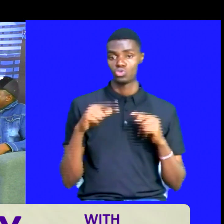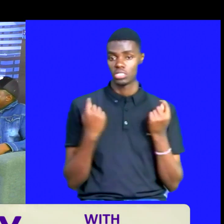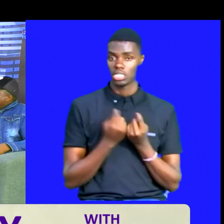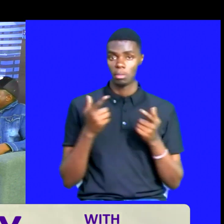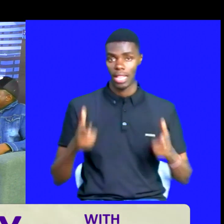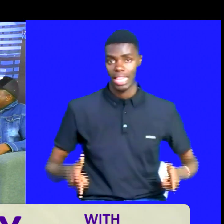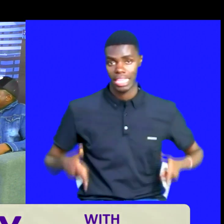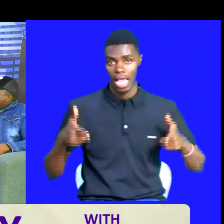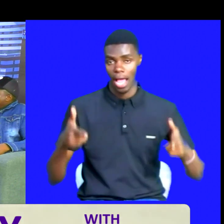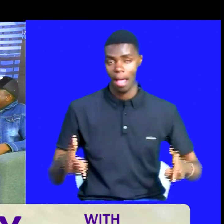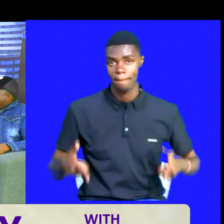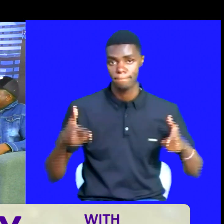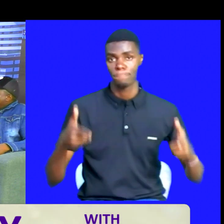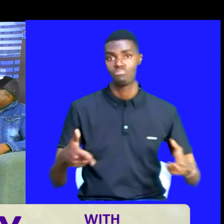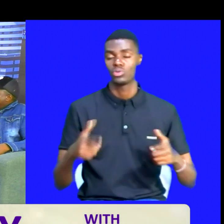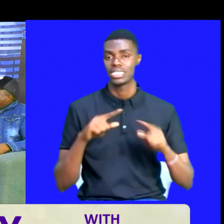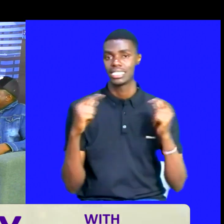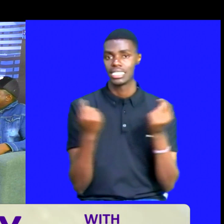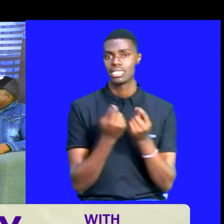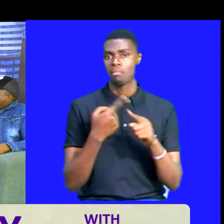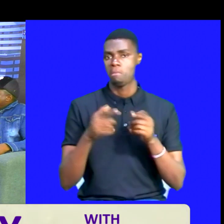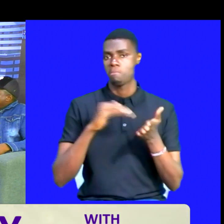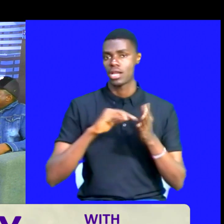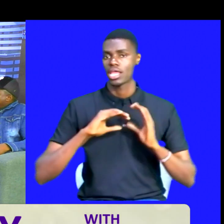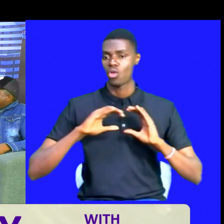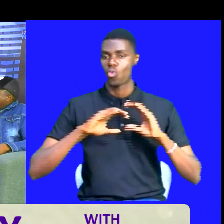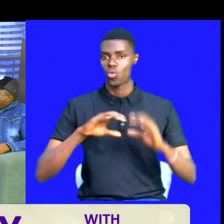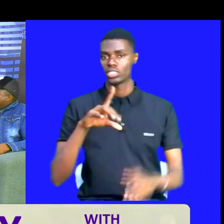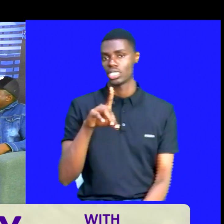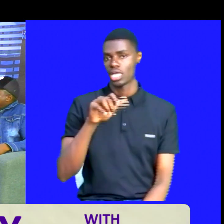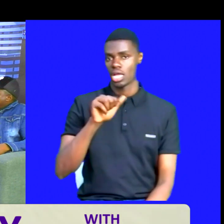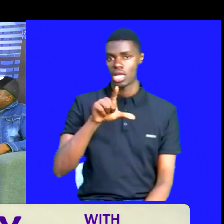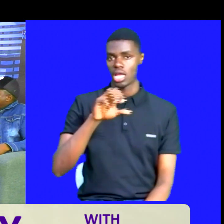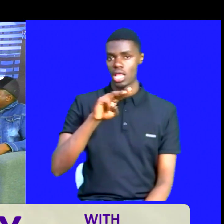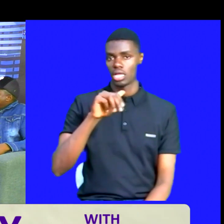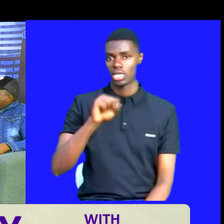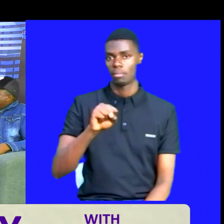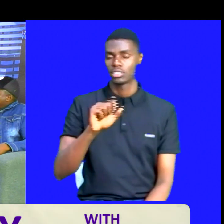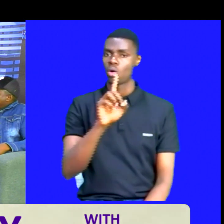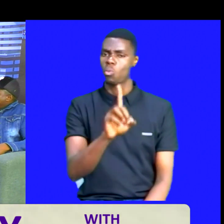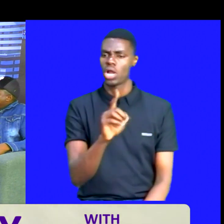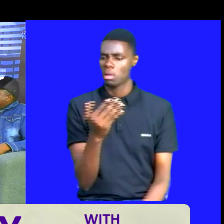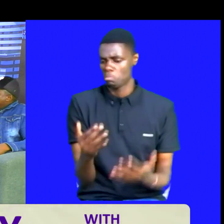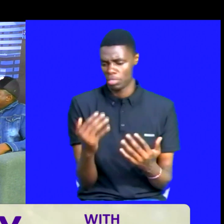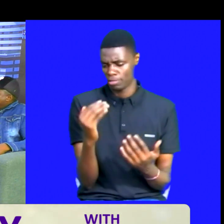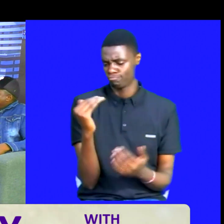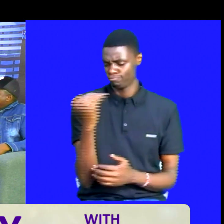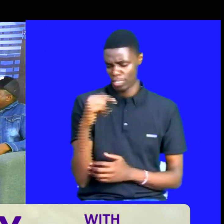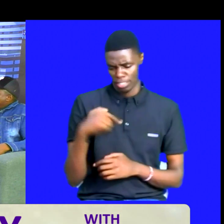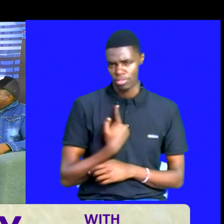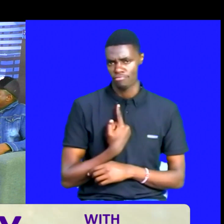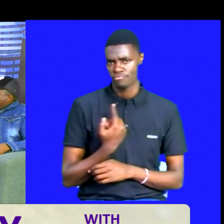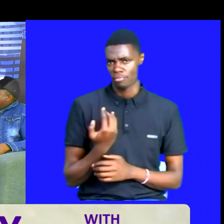amputee team, the state process. But then again, Coach Dalmas, one might be asking themselves, yes,